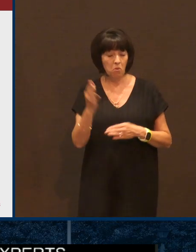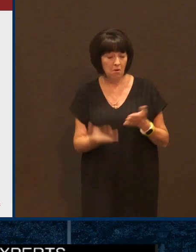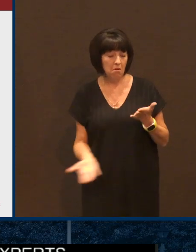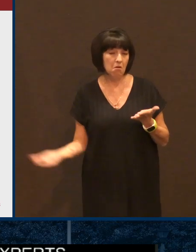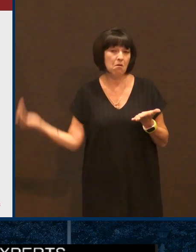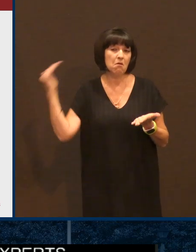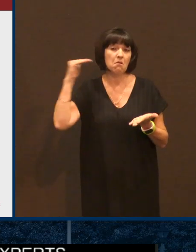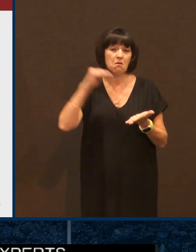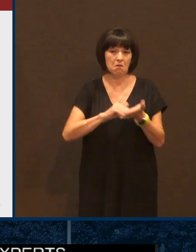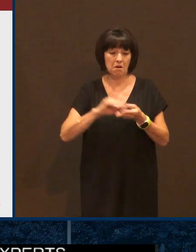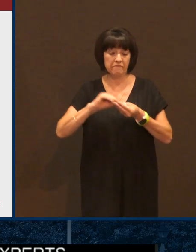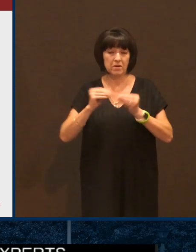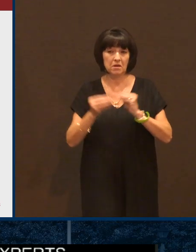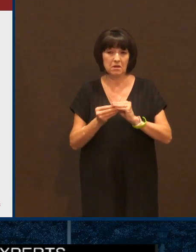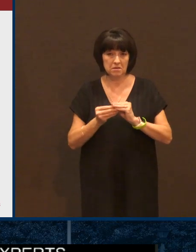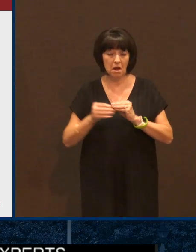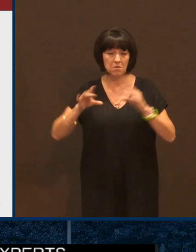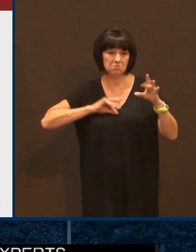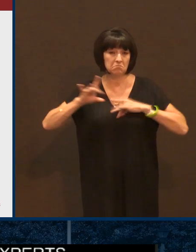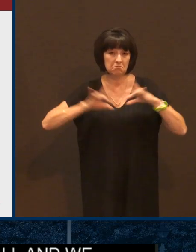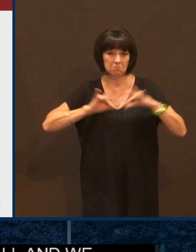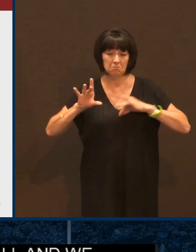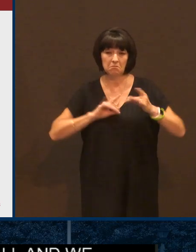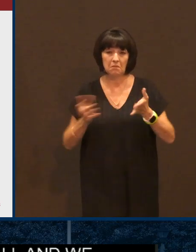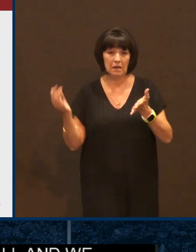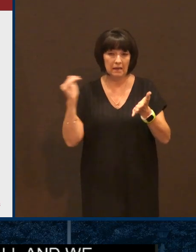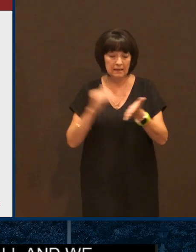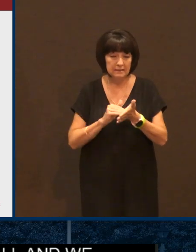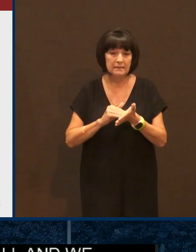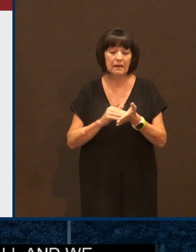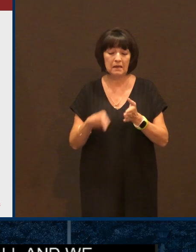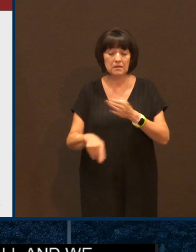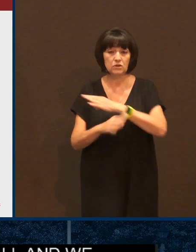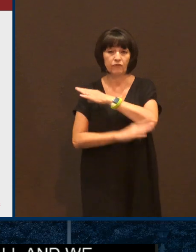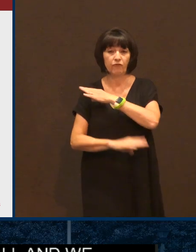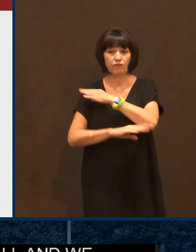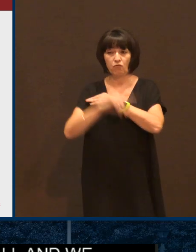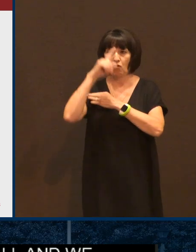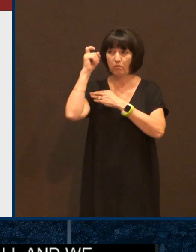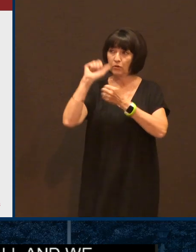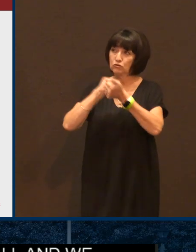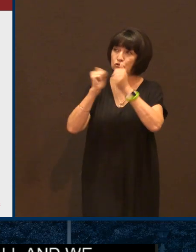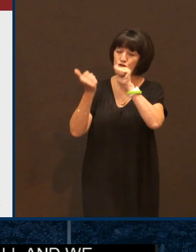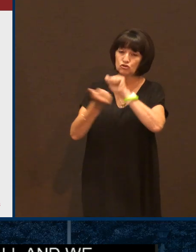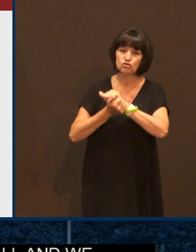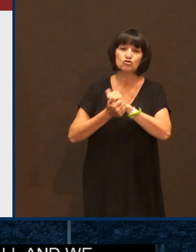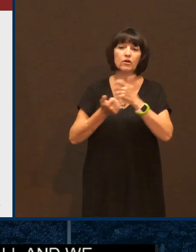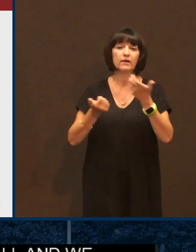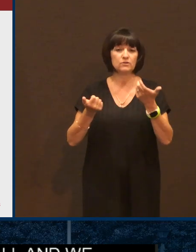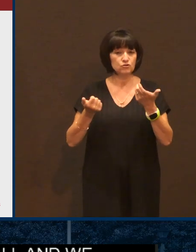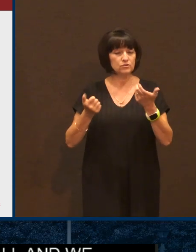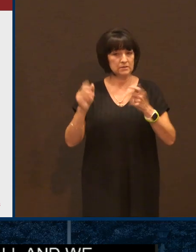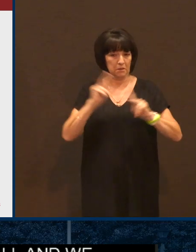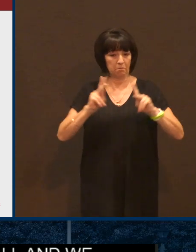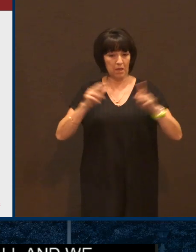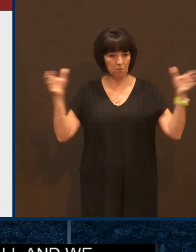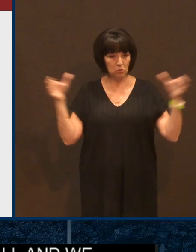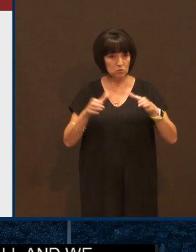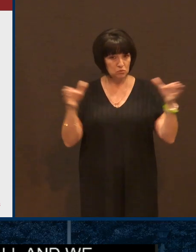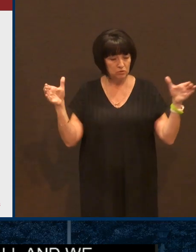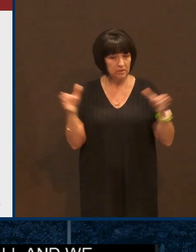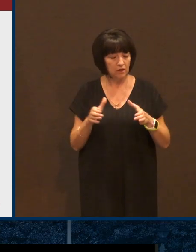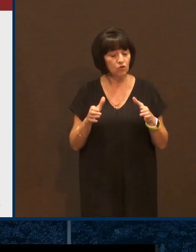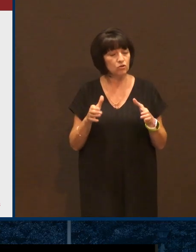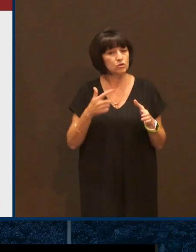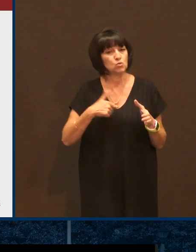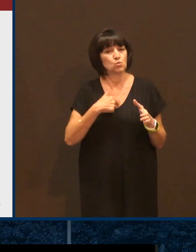that are prepared, that have changed their physical environments to protect the safety of teachers and